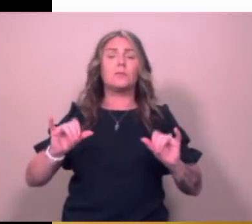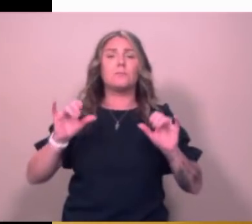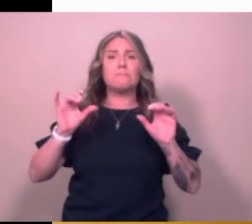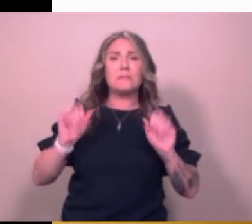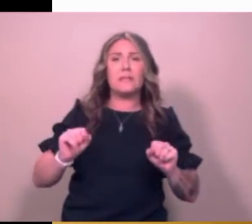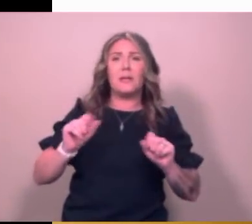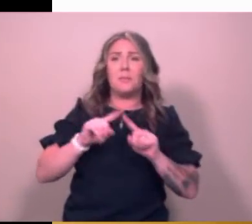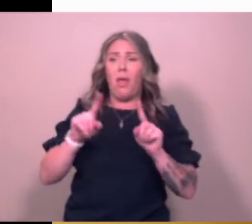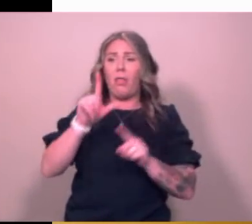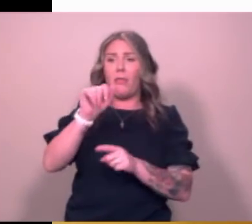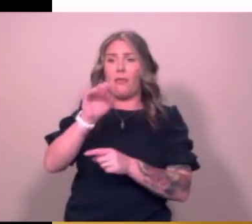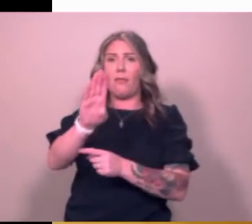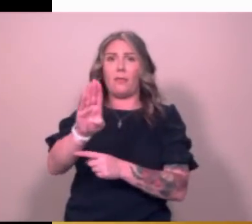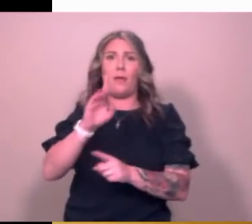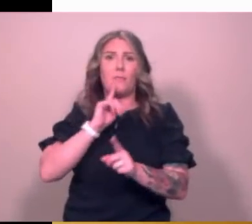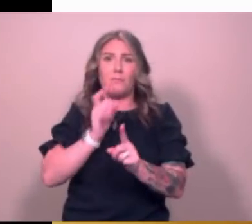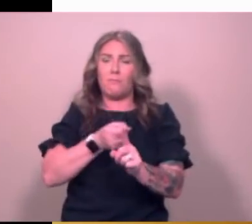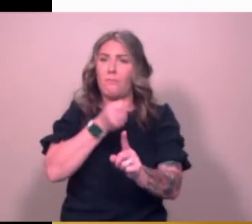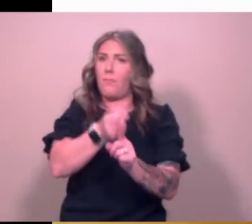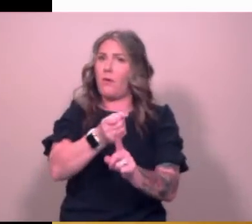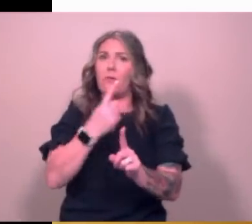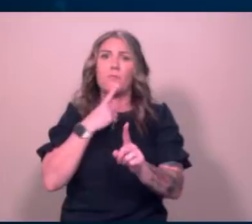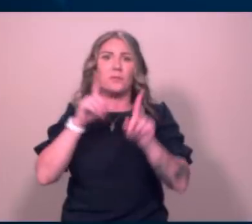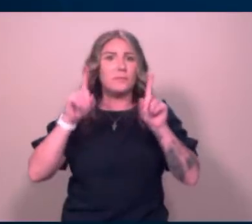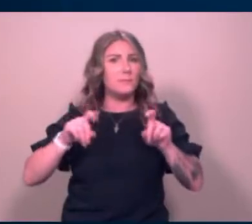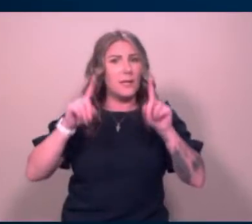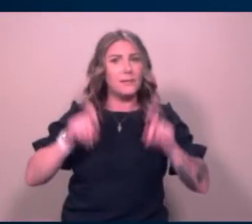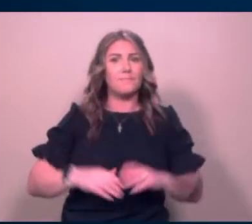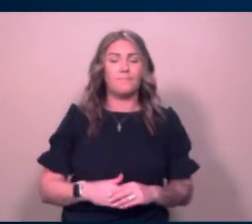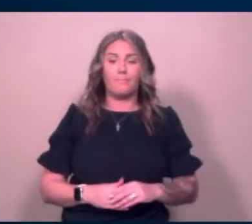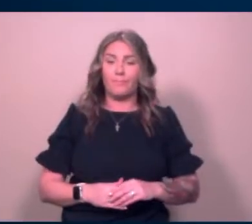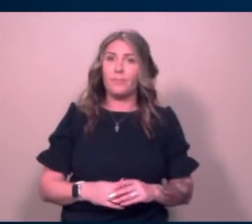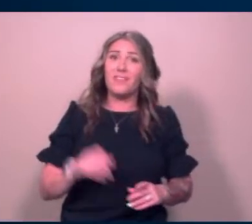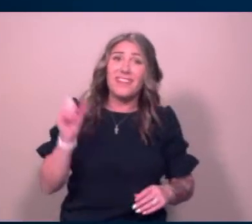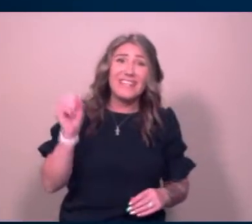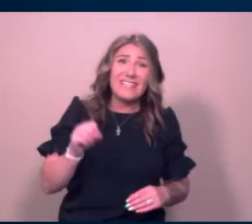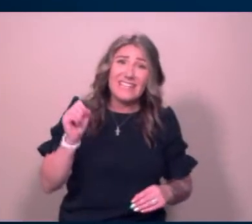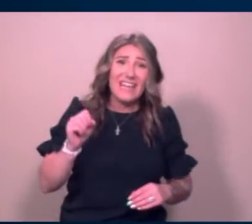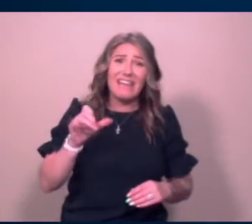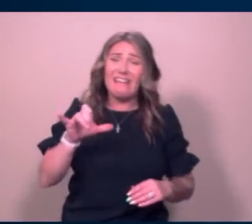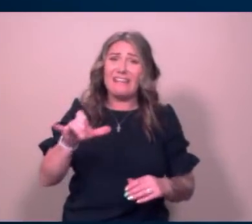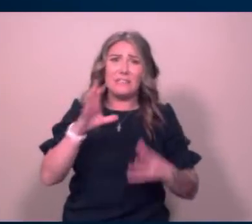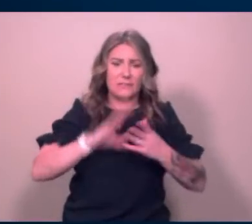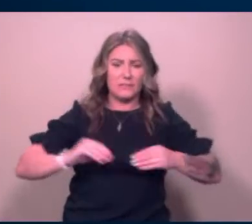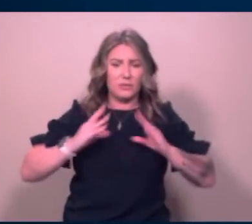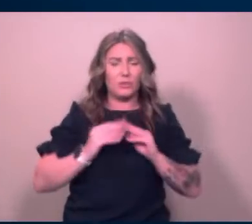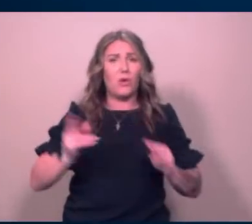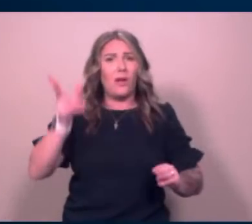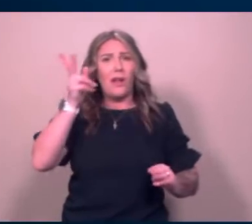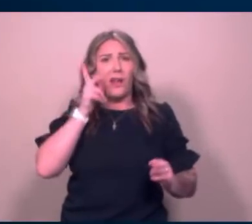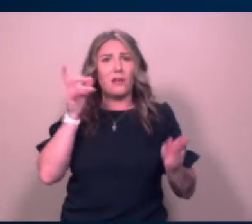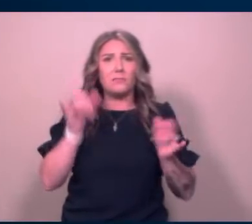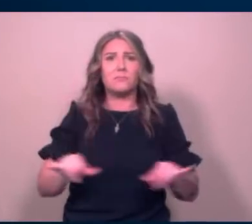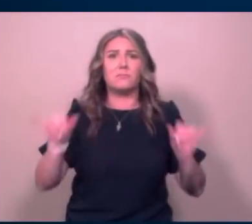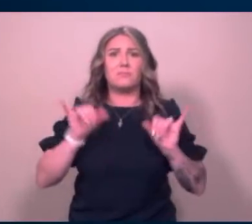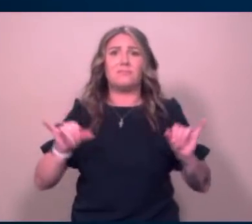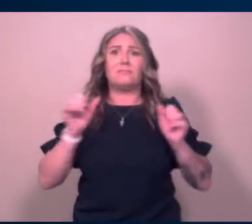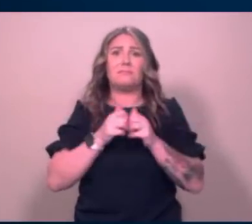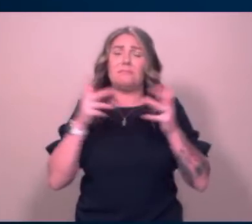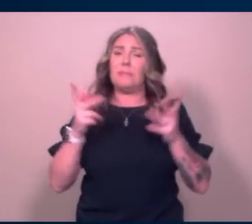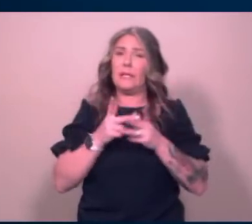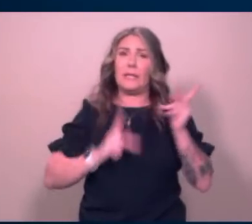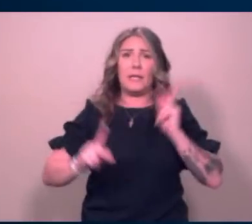our laboratory has been hit the hardest. Yeah, you know, this is a story we're hearing consistently now. A lot of people